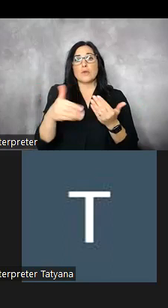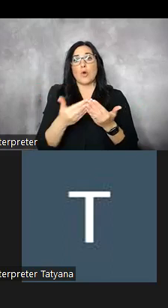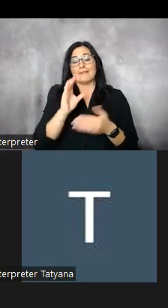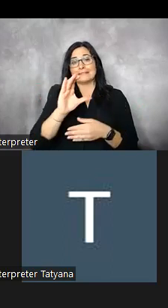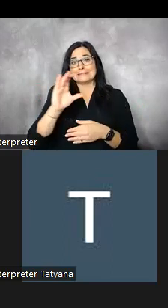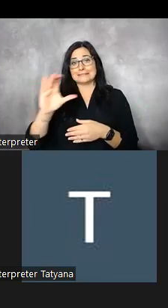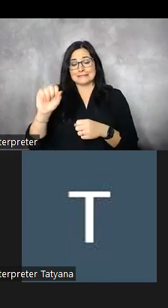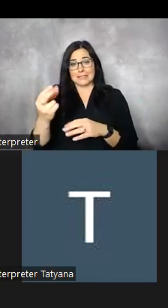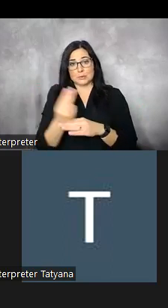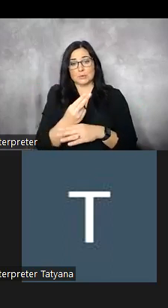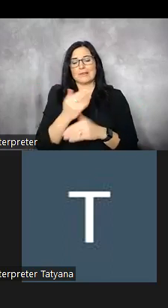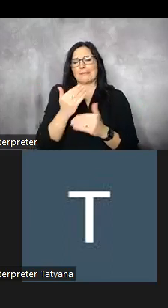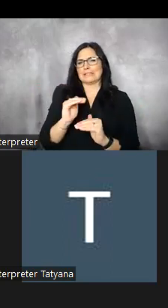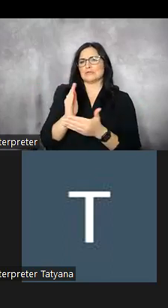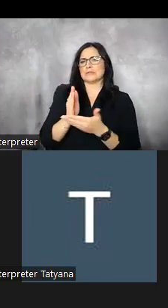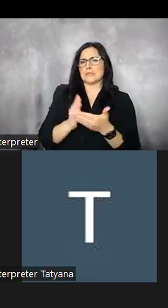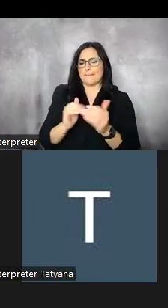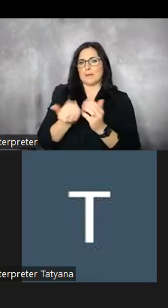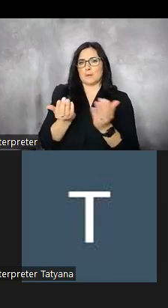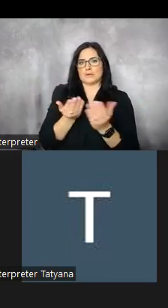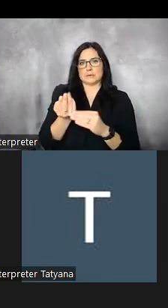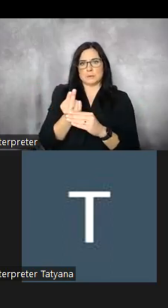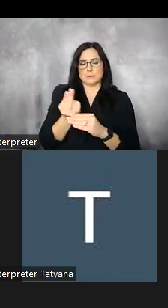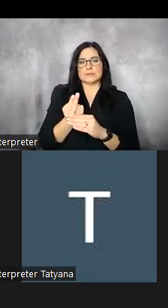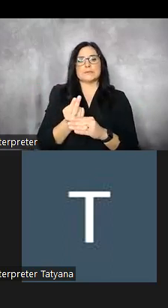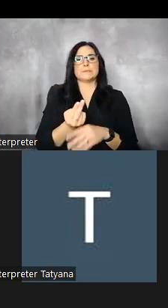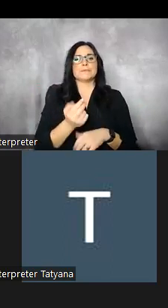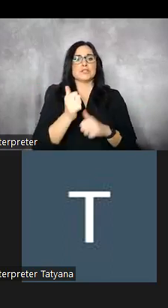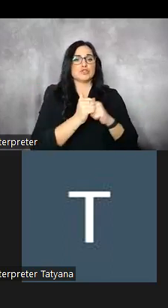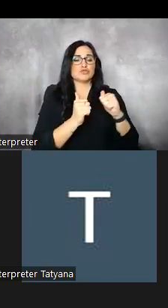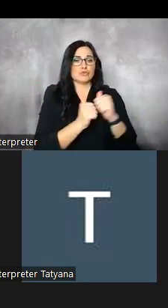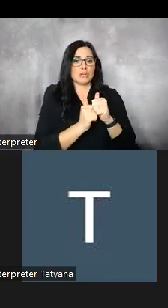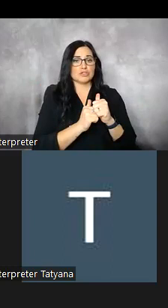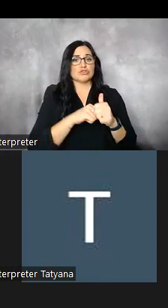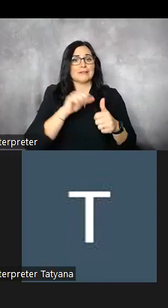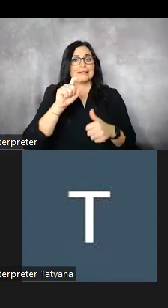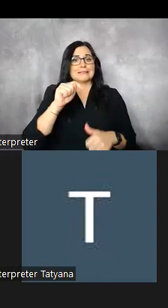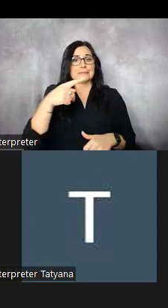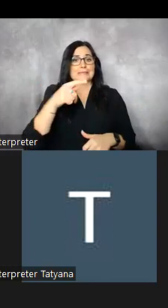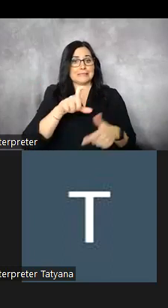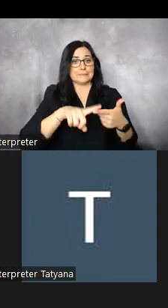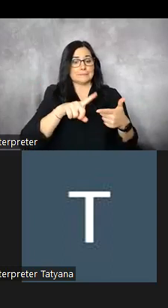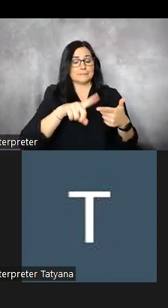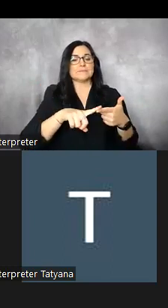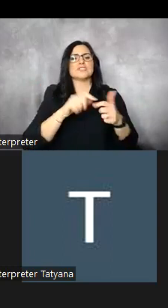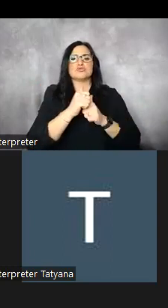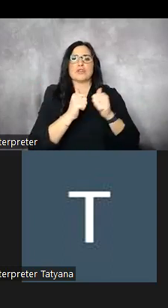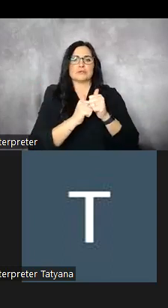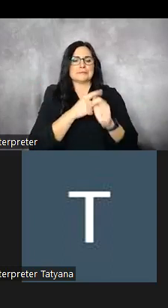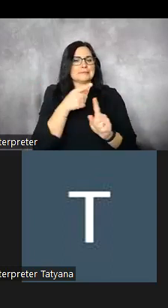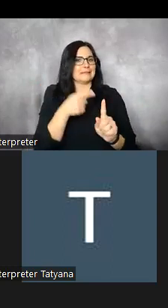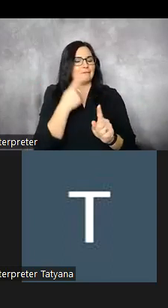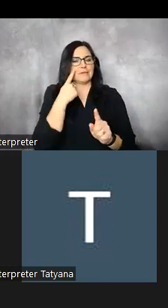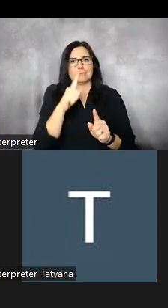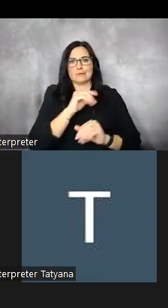limitations on exactly how you use our services. What is the structure of the ATPC? We've structured it very specifically in order to meet the needs